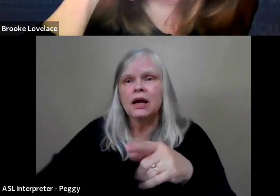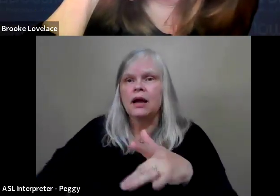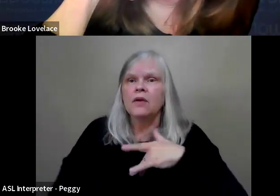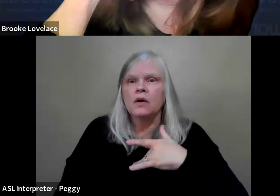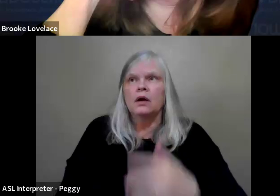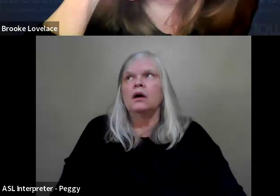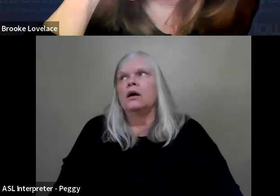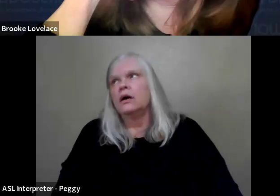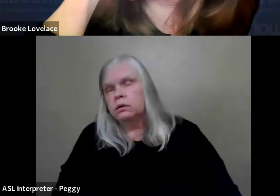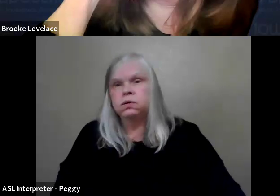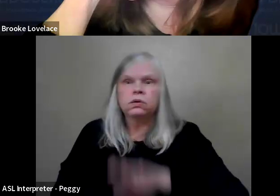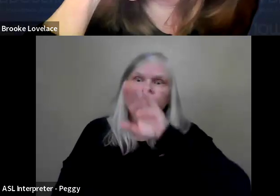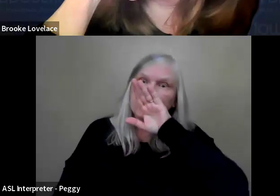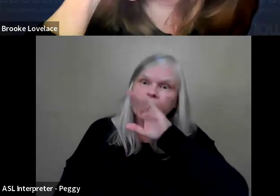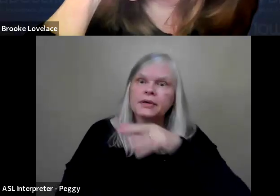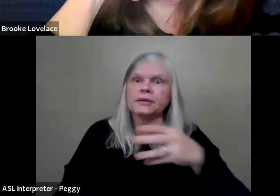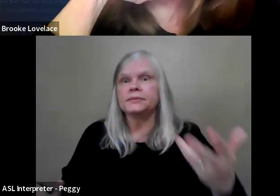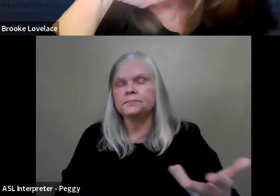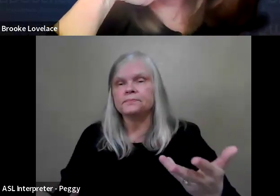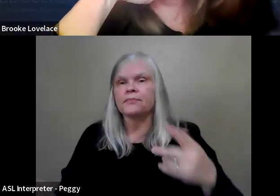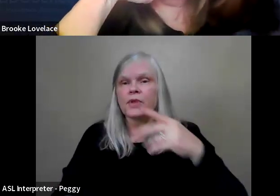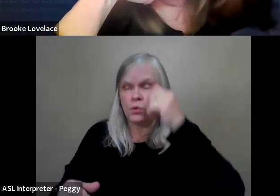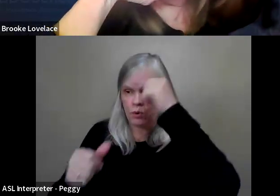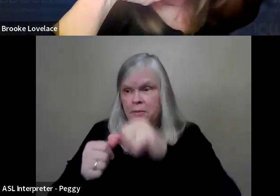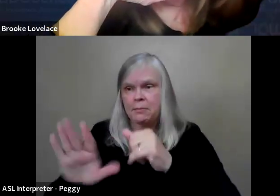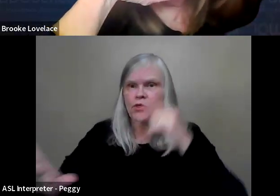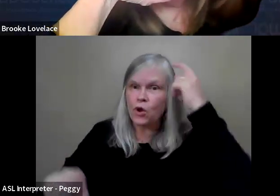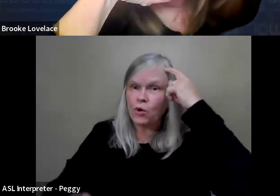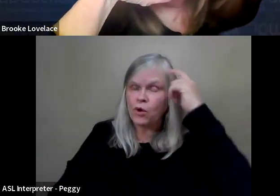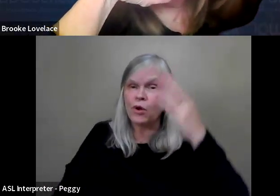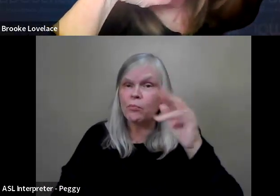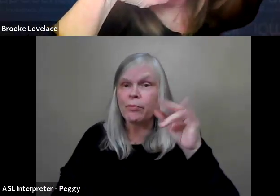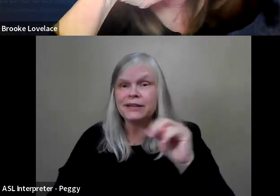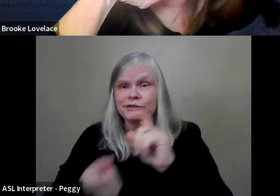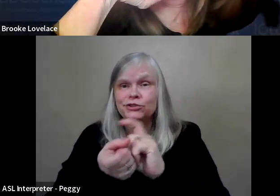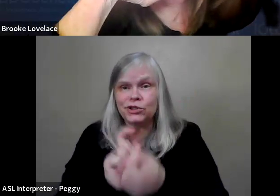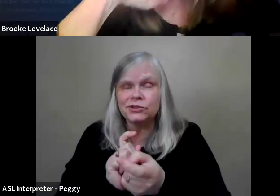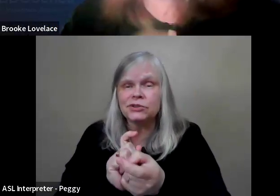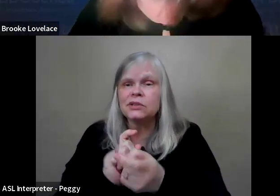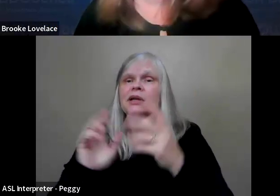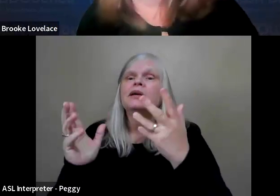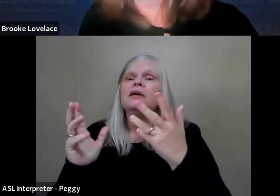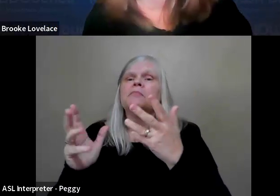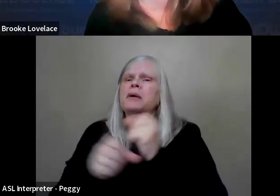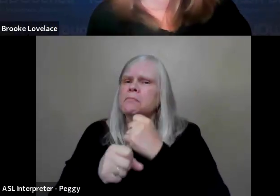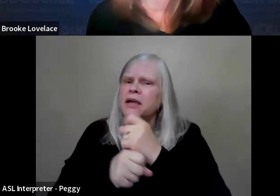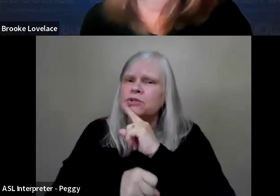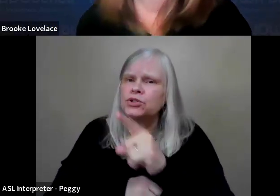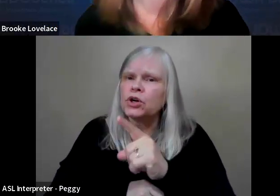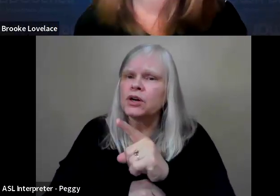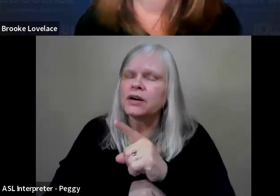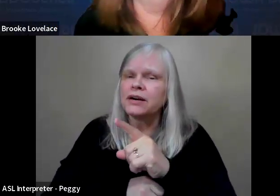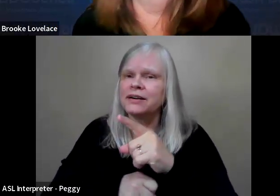feel frustrated inside, try to remember their brain is changing, but also try to make sure that we're still coming off